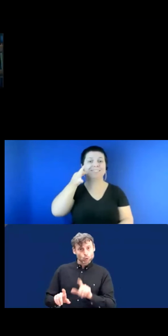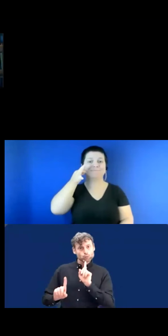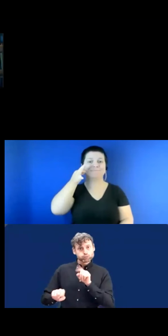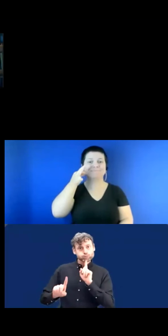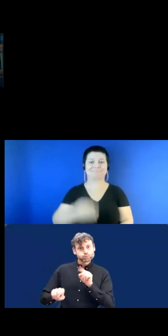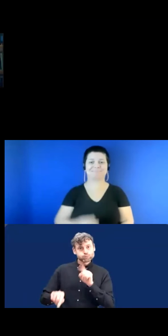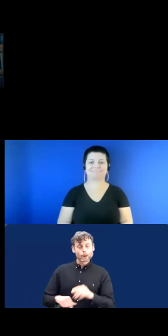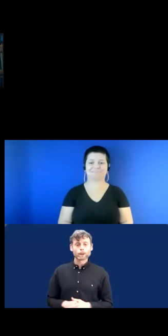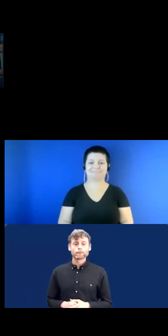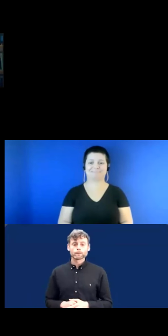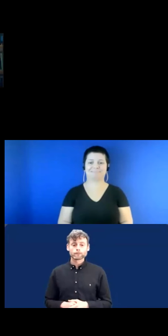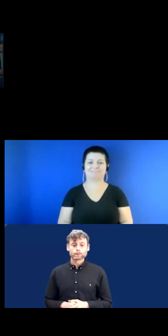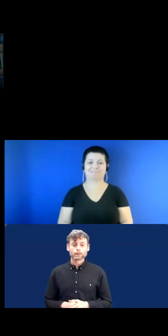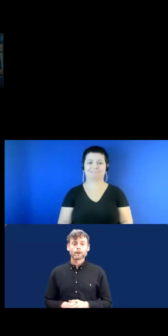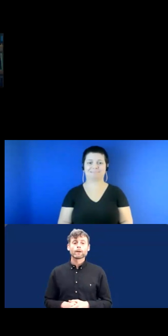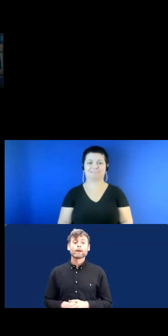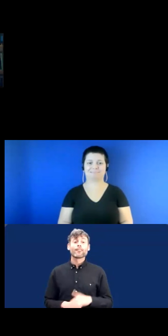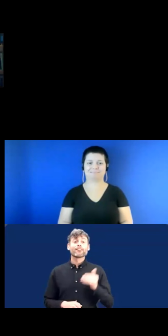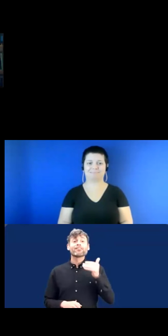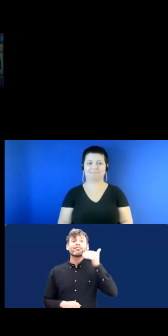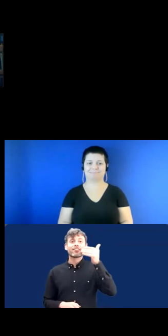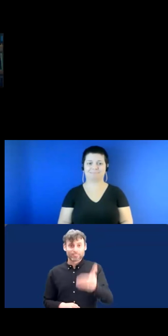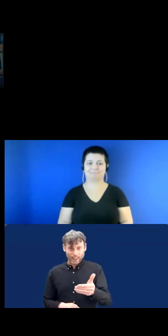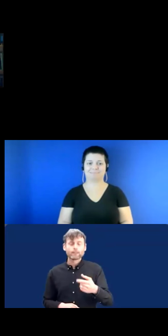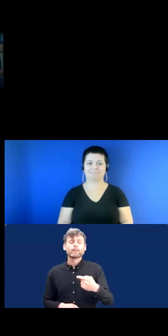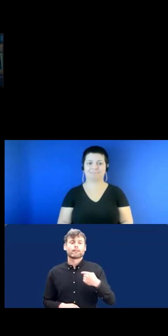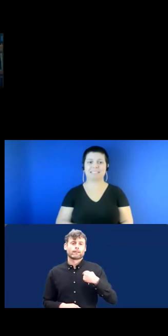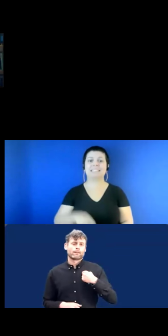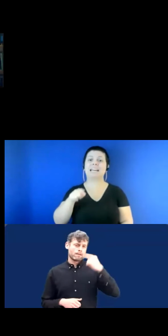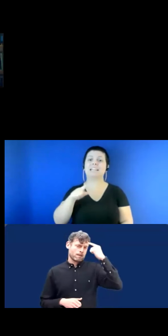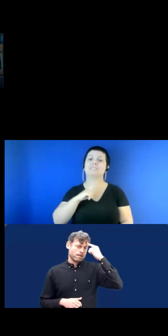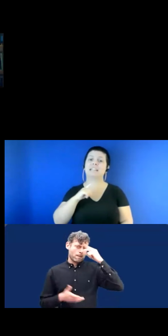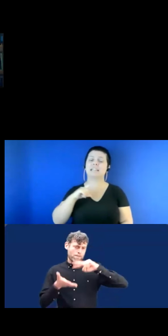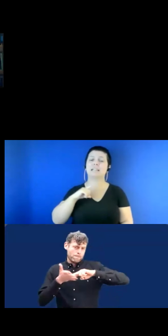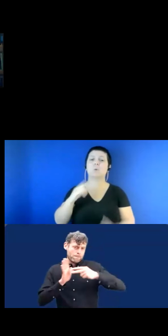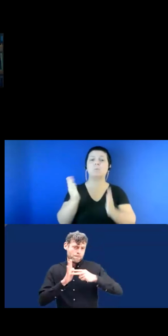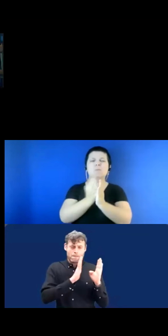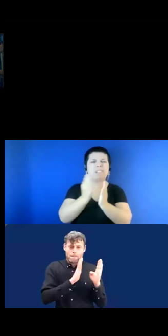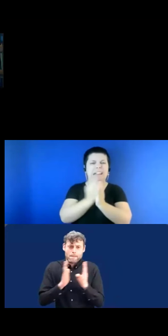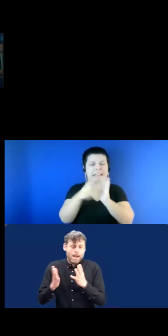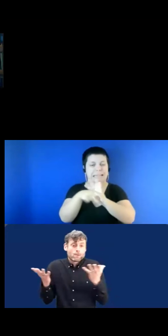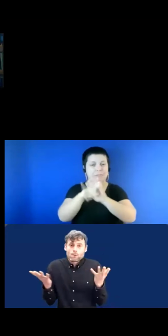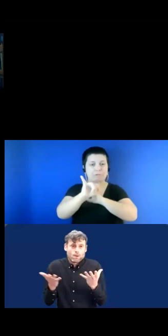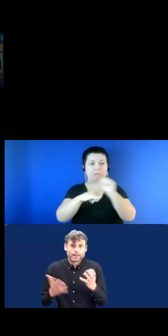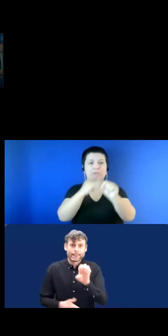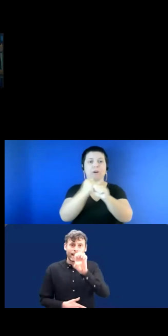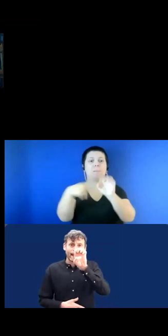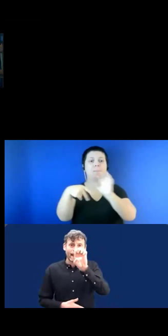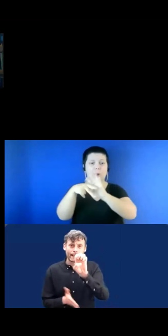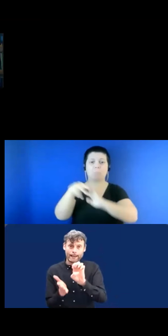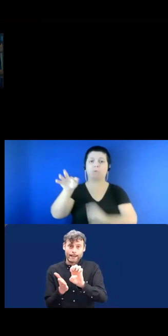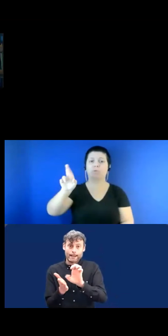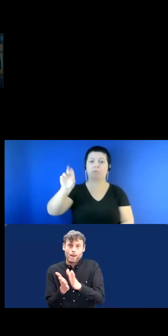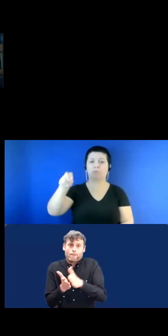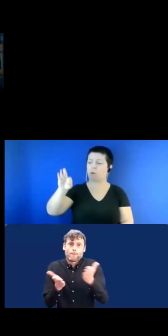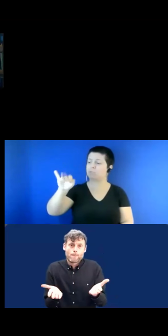In the near future, we will make an open access ebook of this special issue for Frontiers in Education.